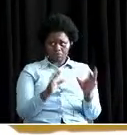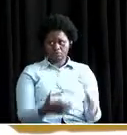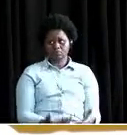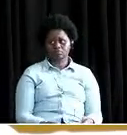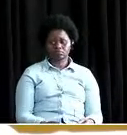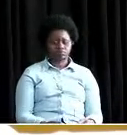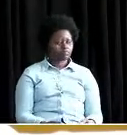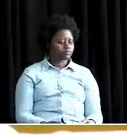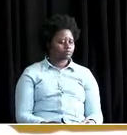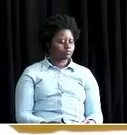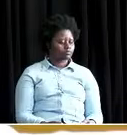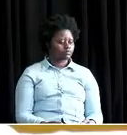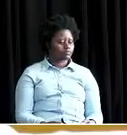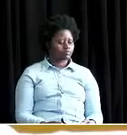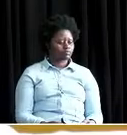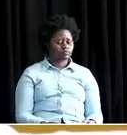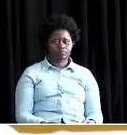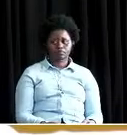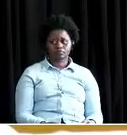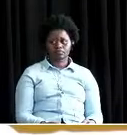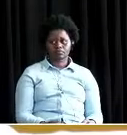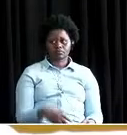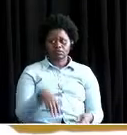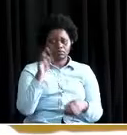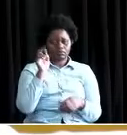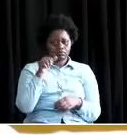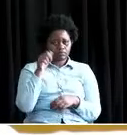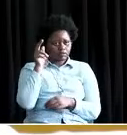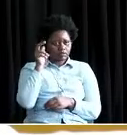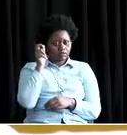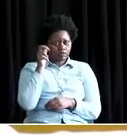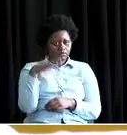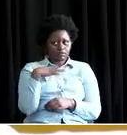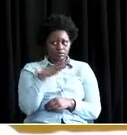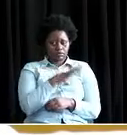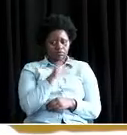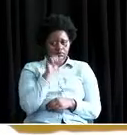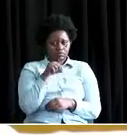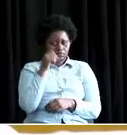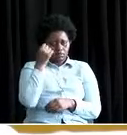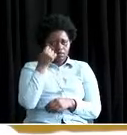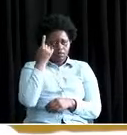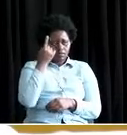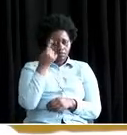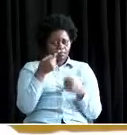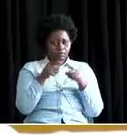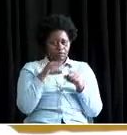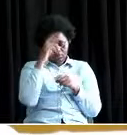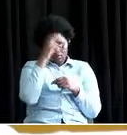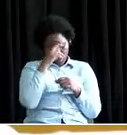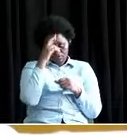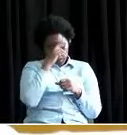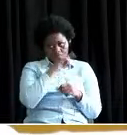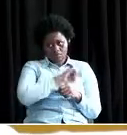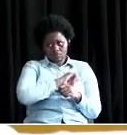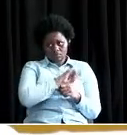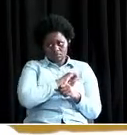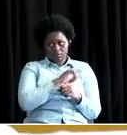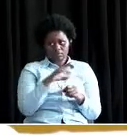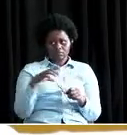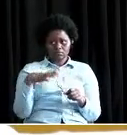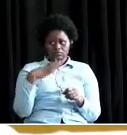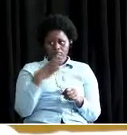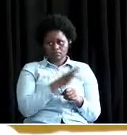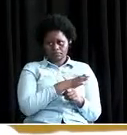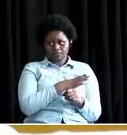Yeah. Listen, Councillor, I got your point. But there are reasons why we, as council,